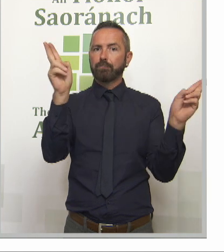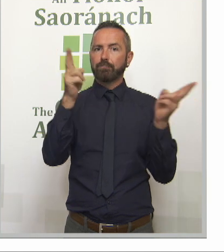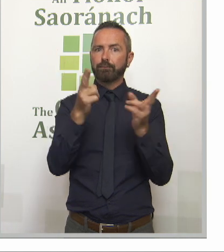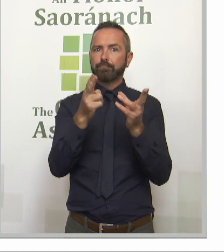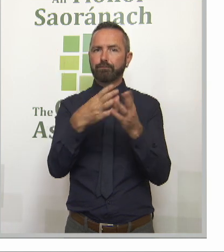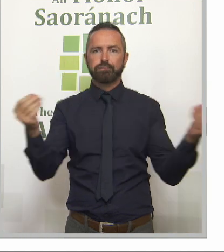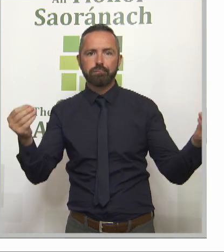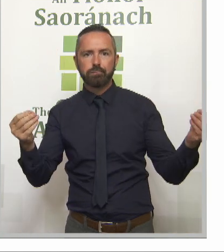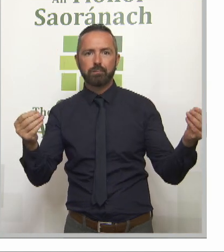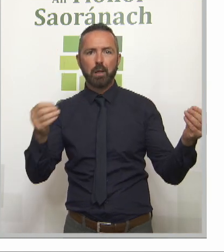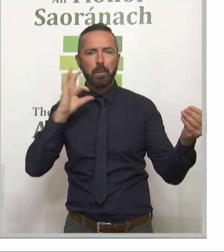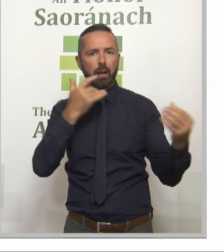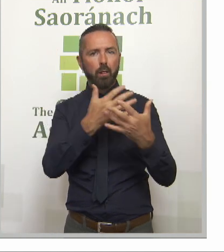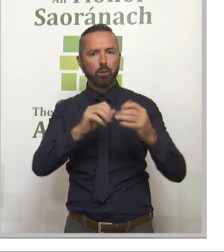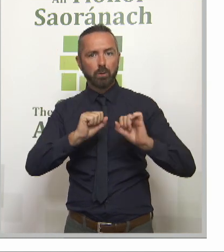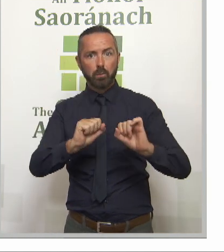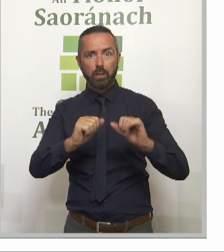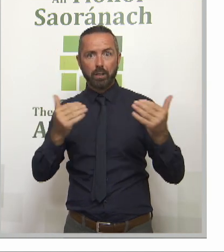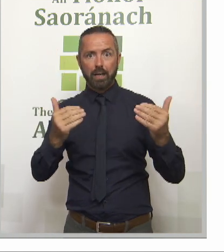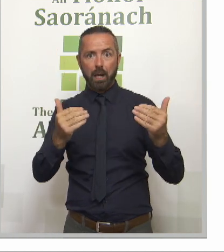pressure and their numbers are becoming very, very low.